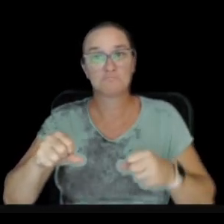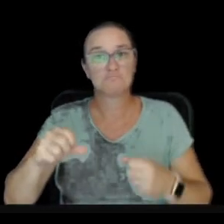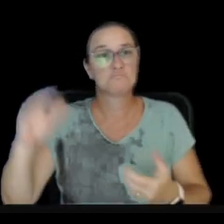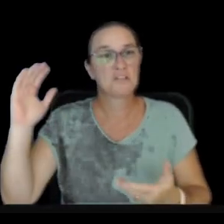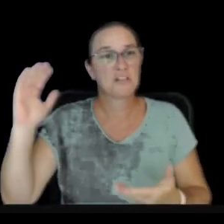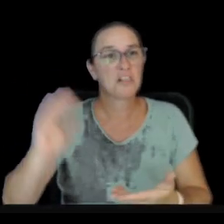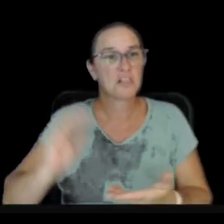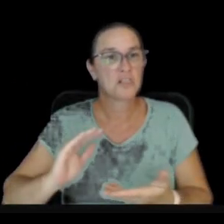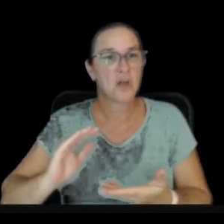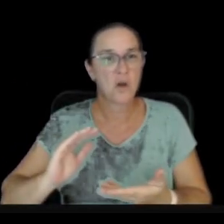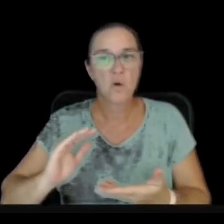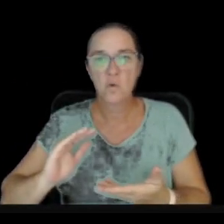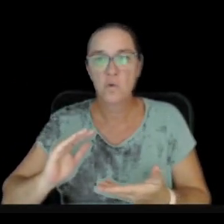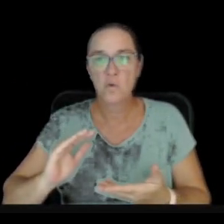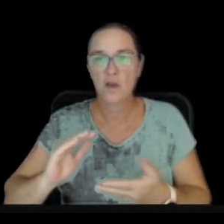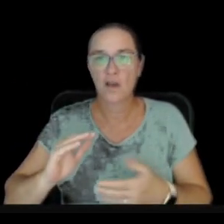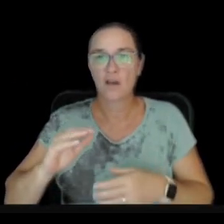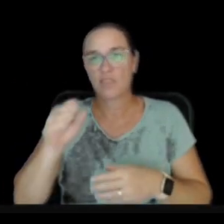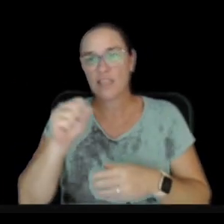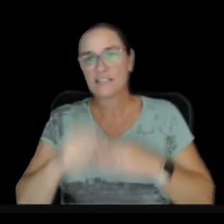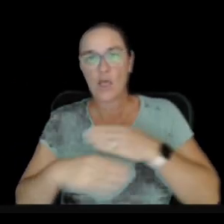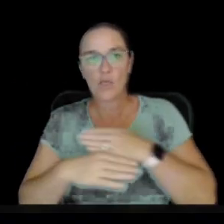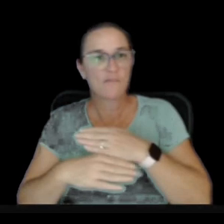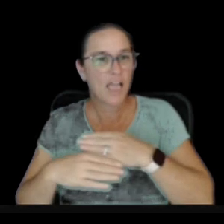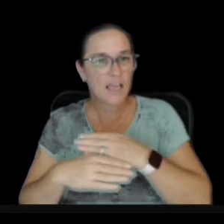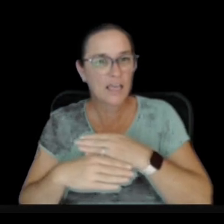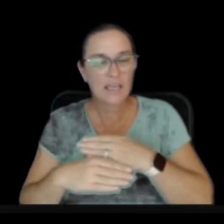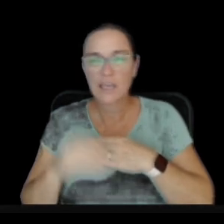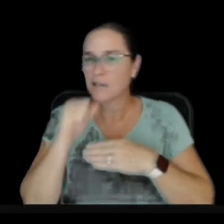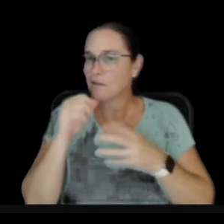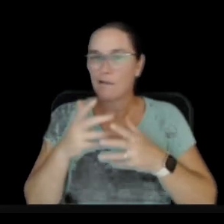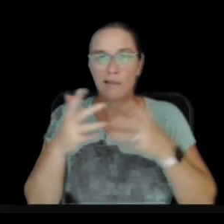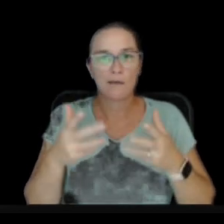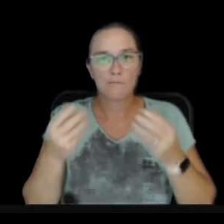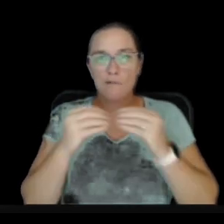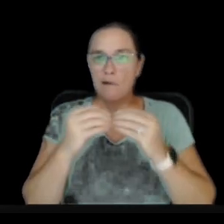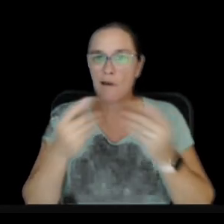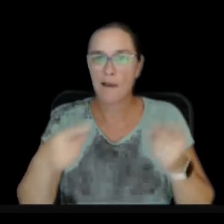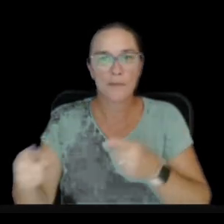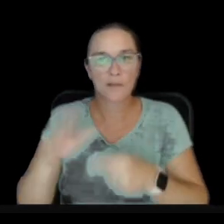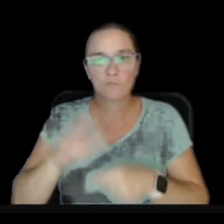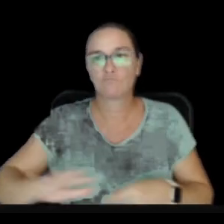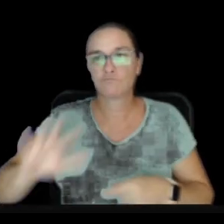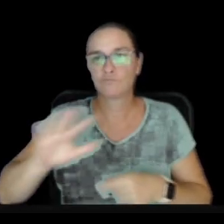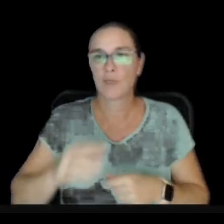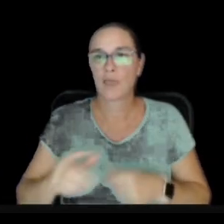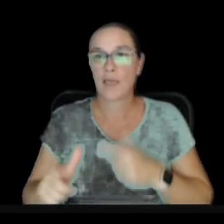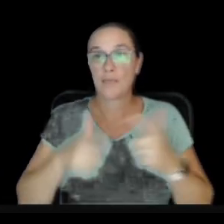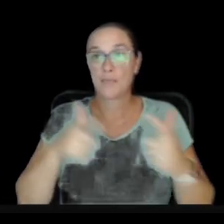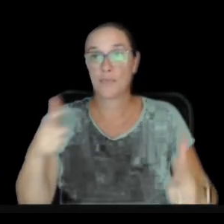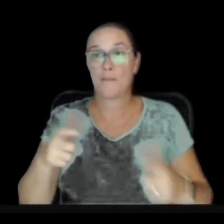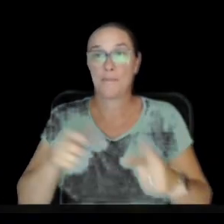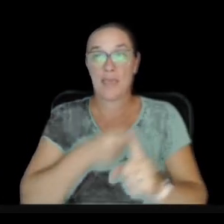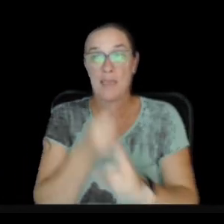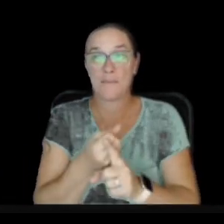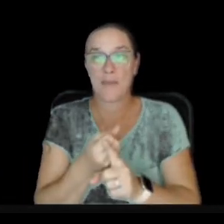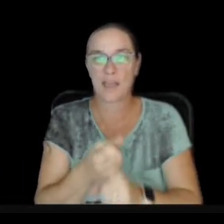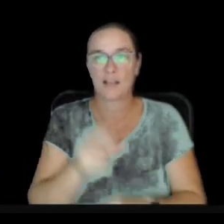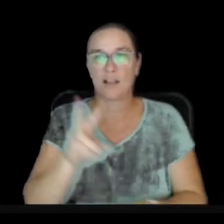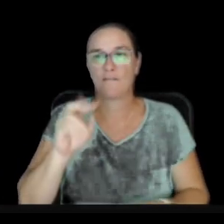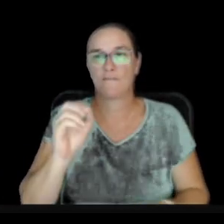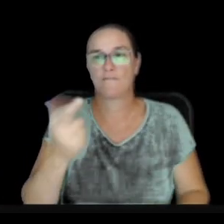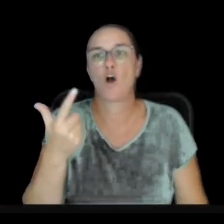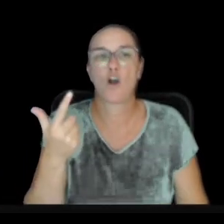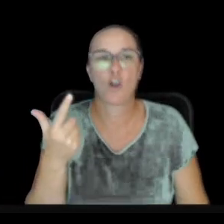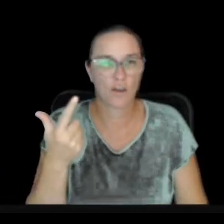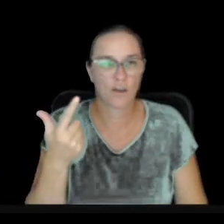background in the south flank, and not much else happening across the volcano. The major impact now has been the VOG,